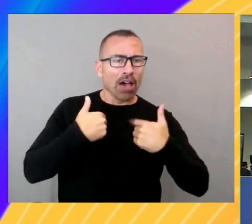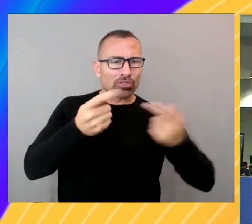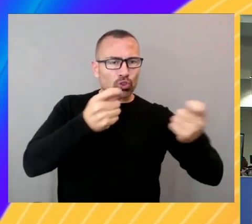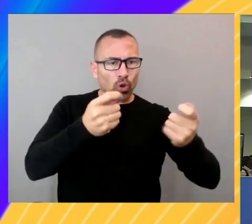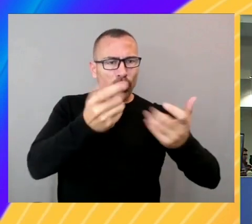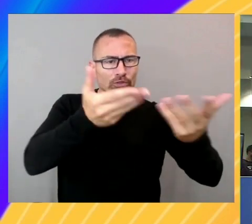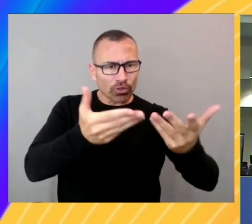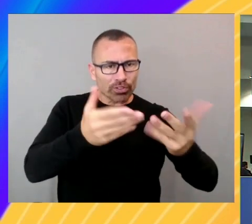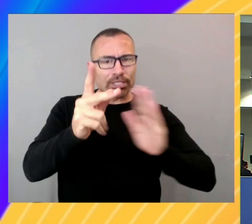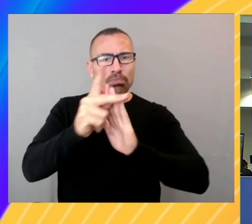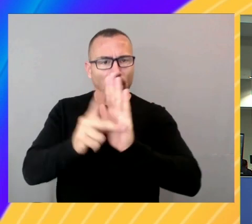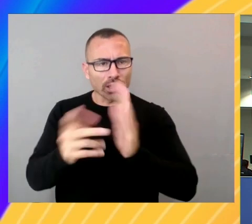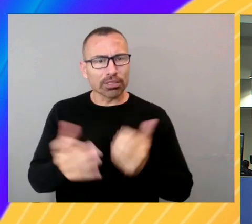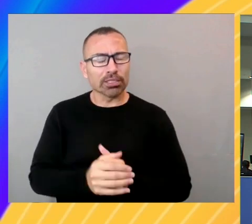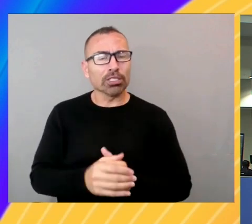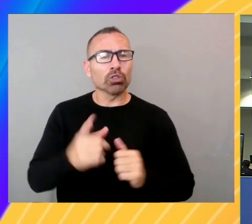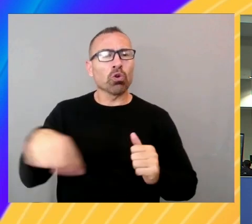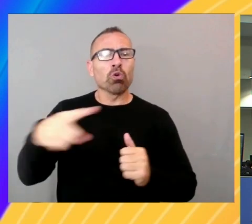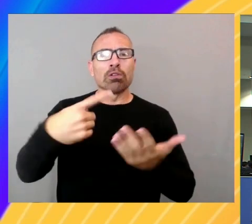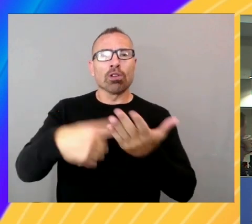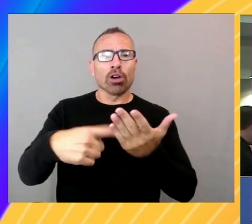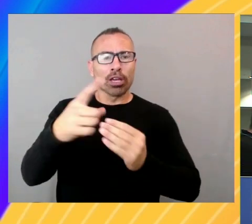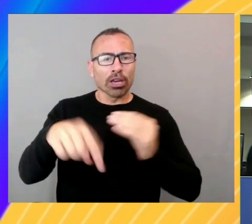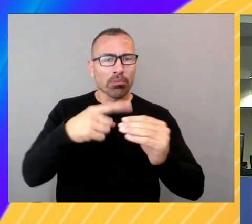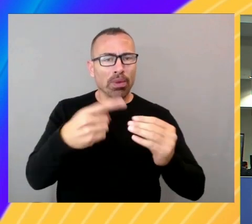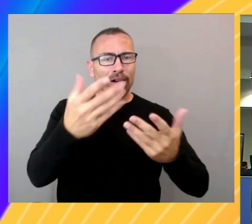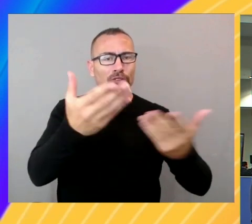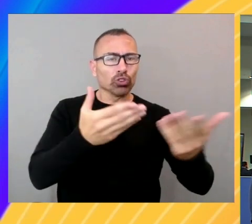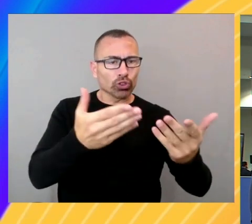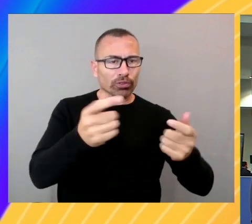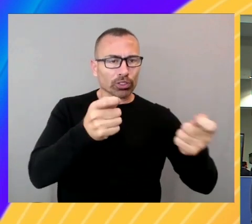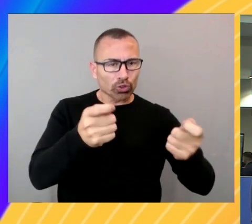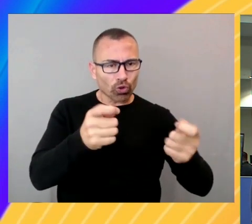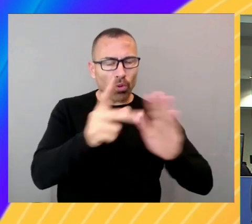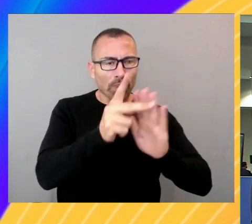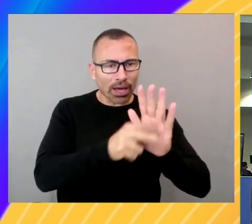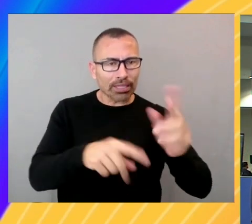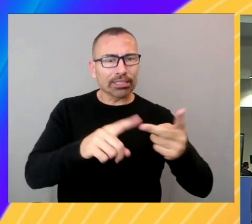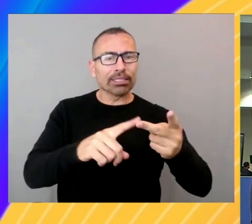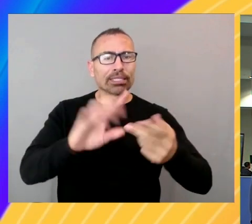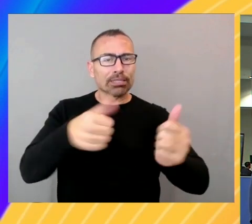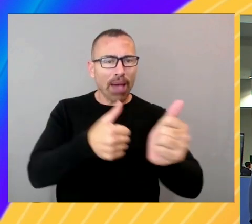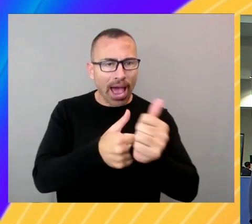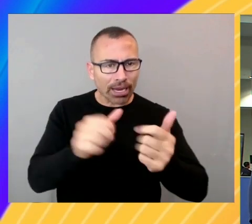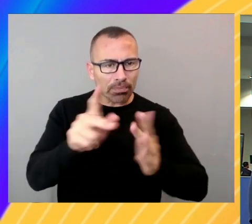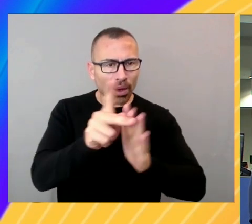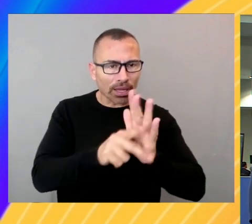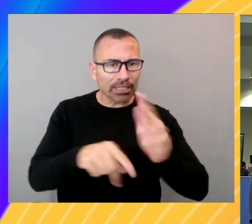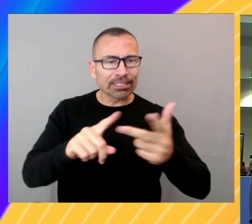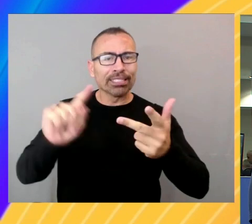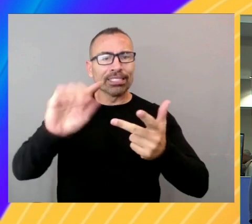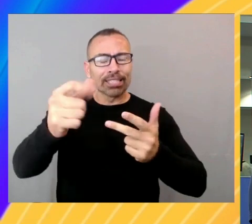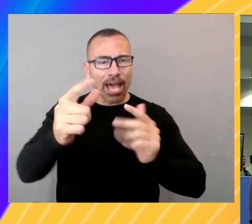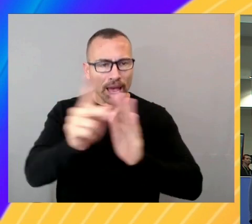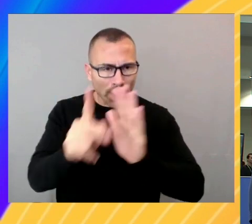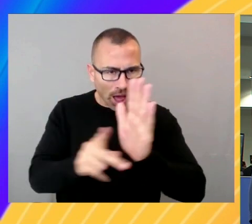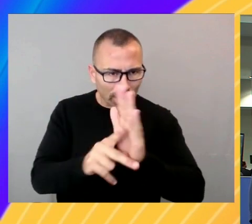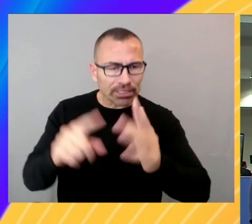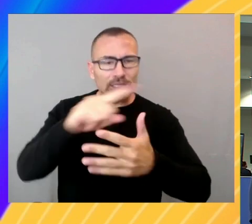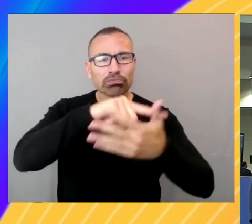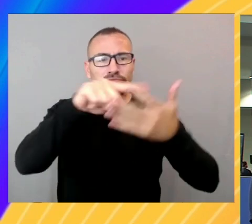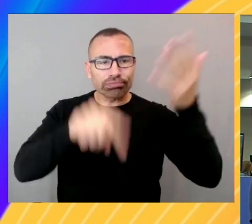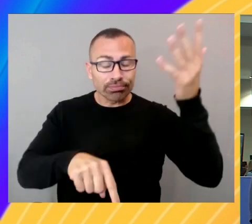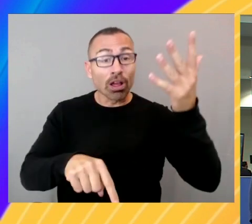tag policies, backup policies, and AI/ML opt-out policies that are the policies that are available on organizations. You can also delegate that